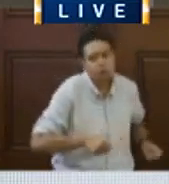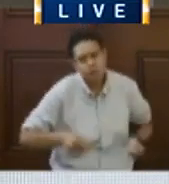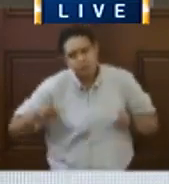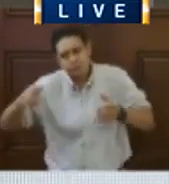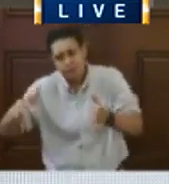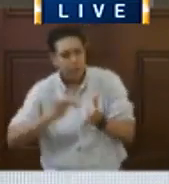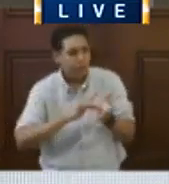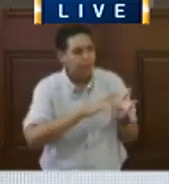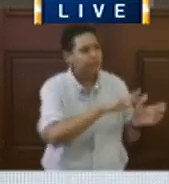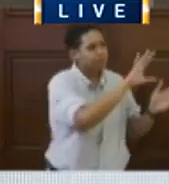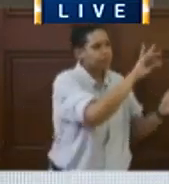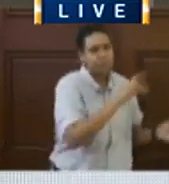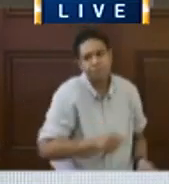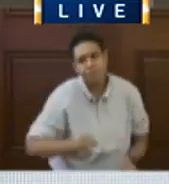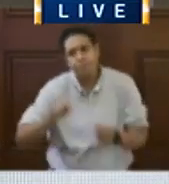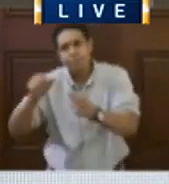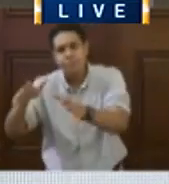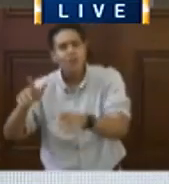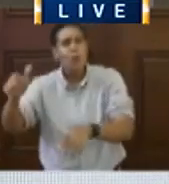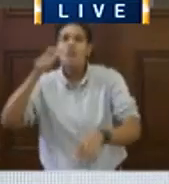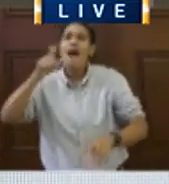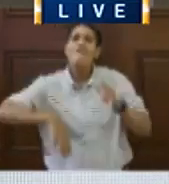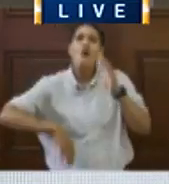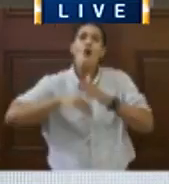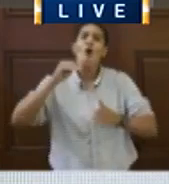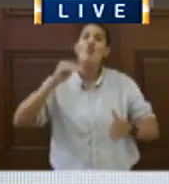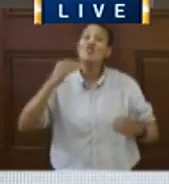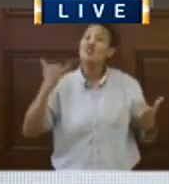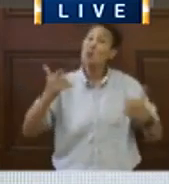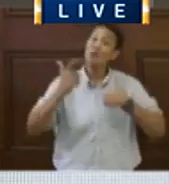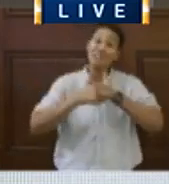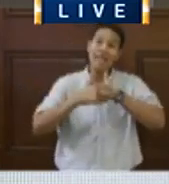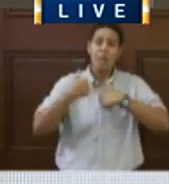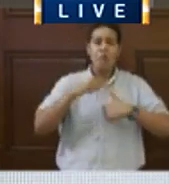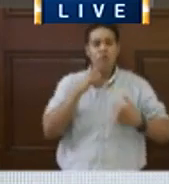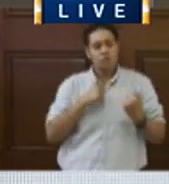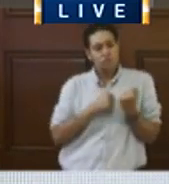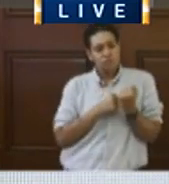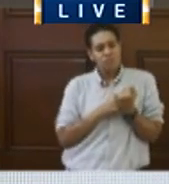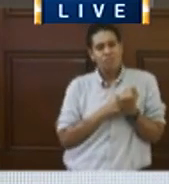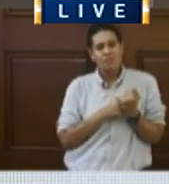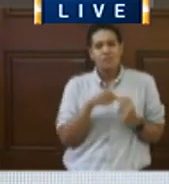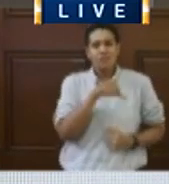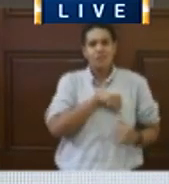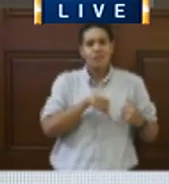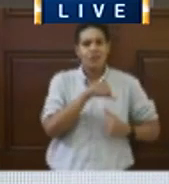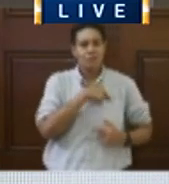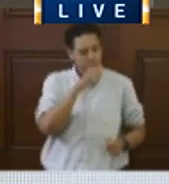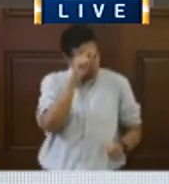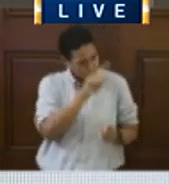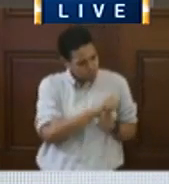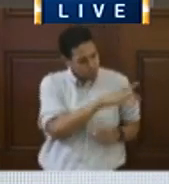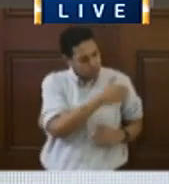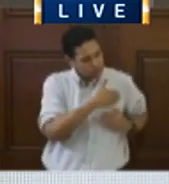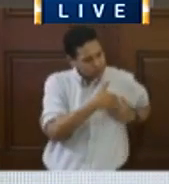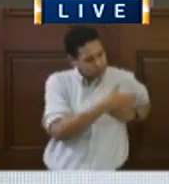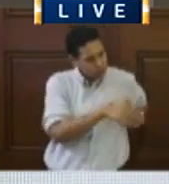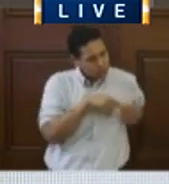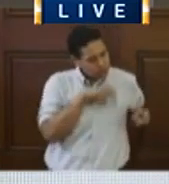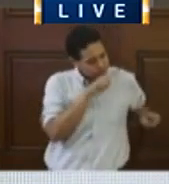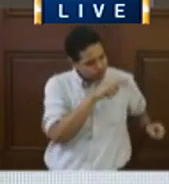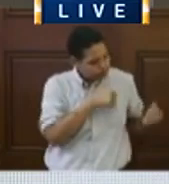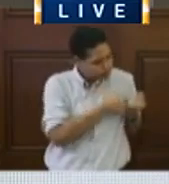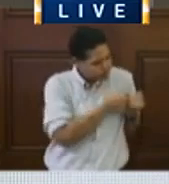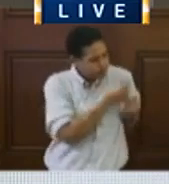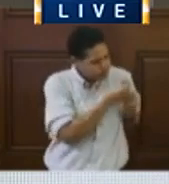come out. This is a time when we all have to be our brother's keeper. All these measures